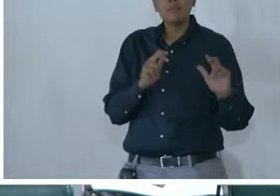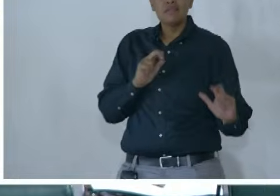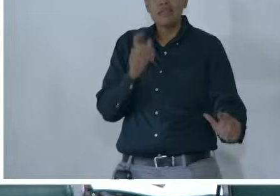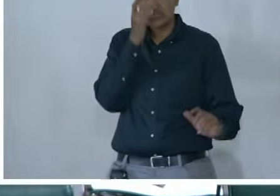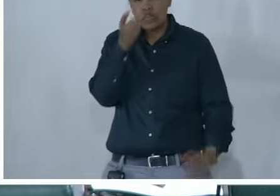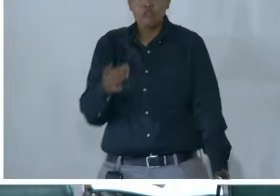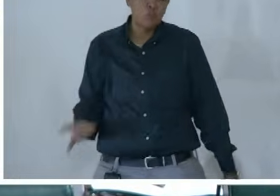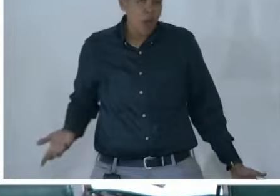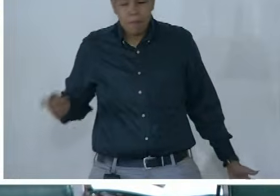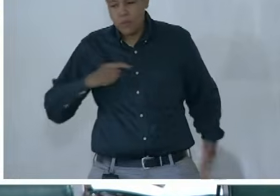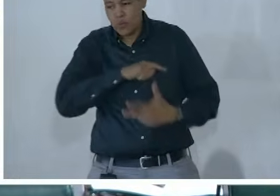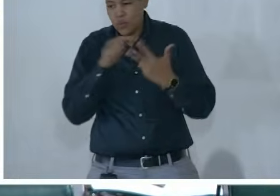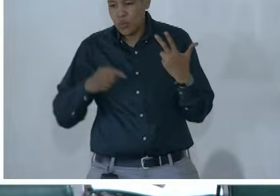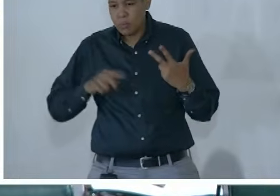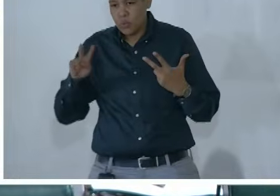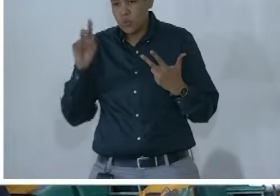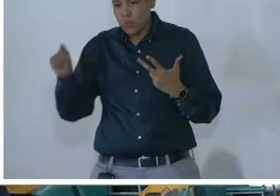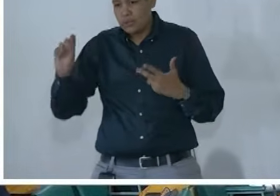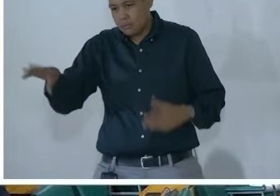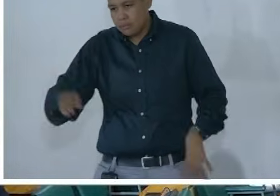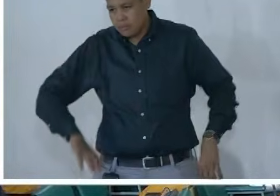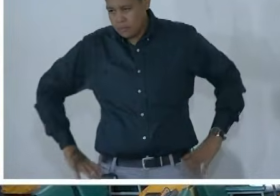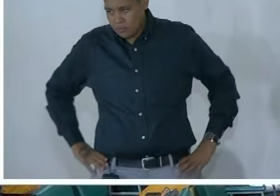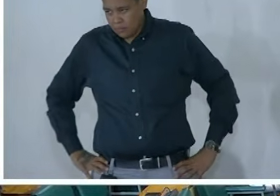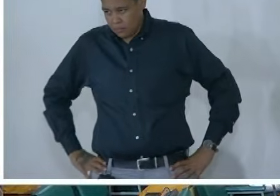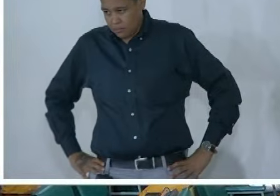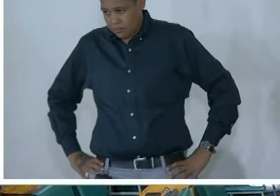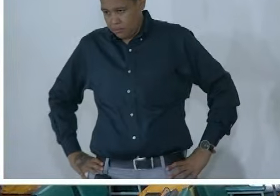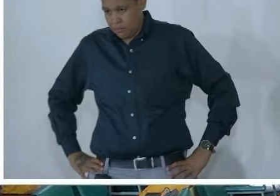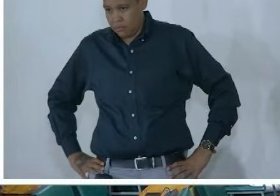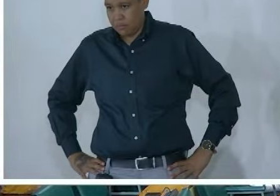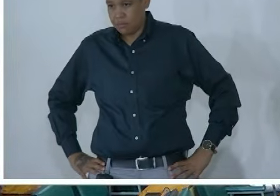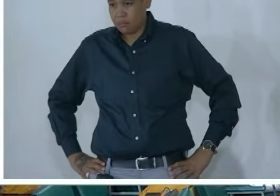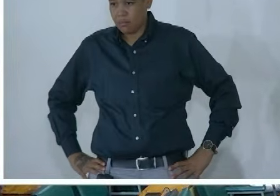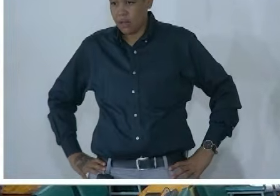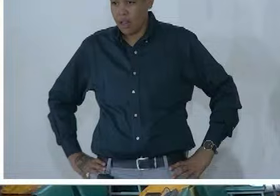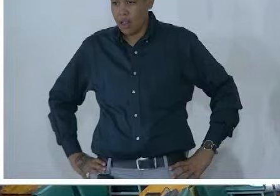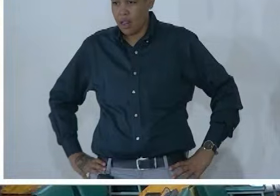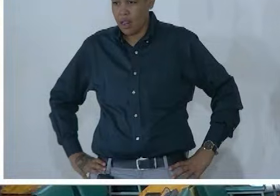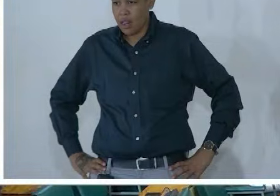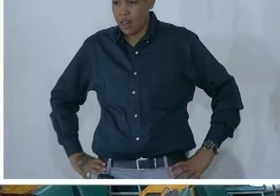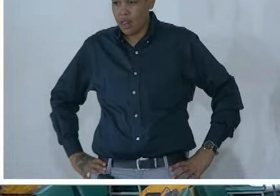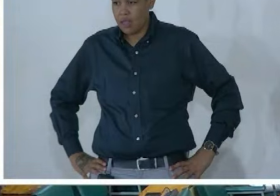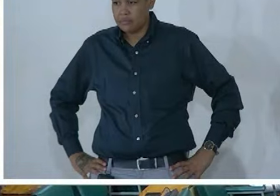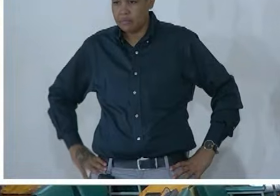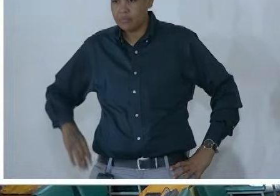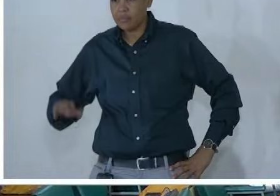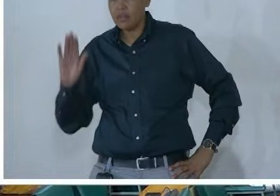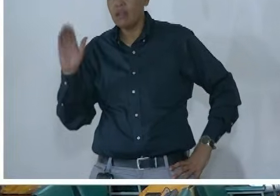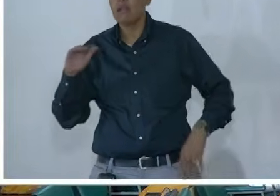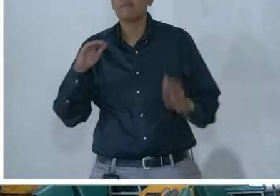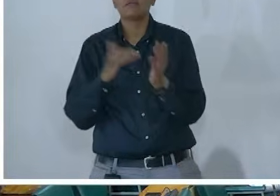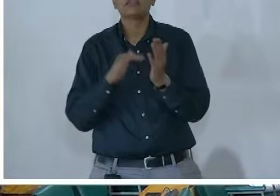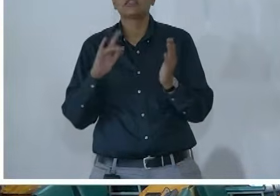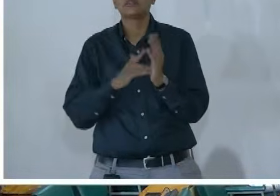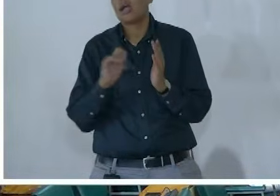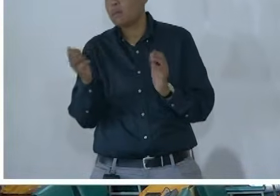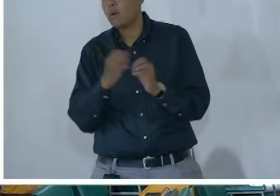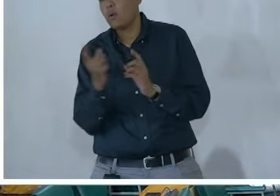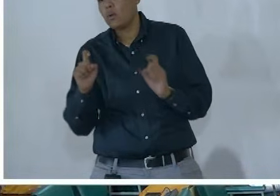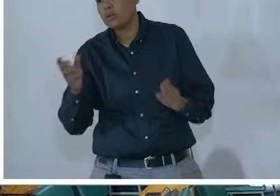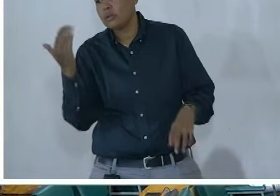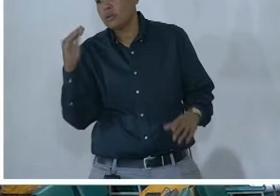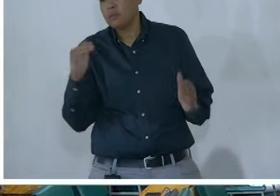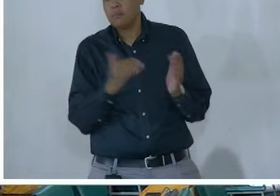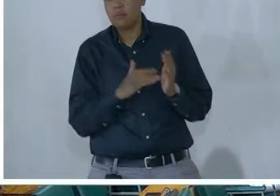interest. Those are my two questions. Are there any other questions? Manchester Central,